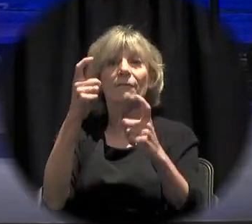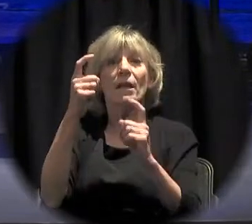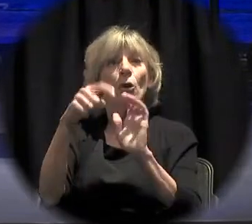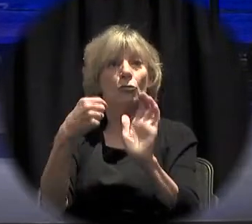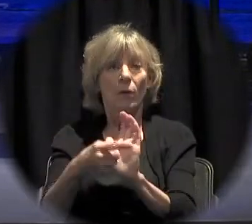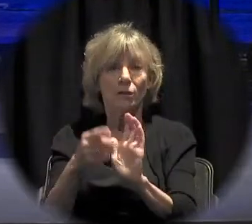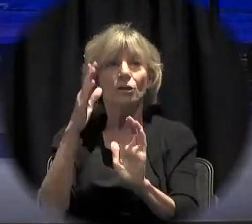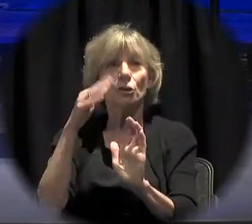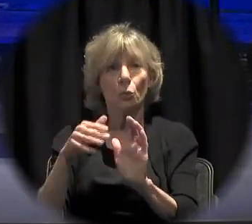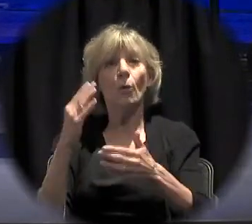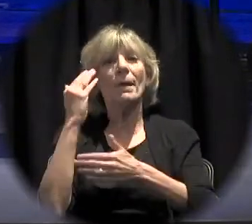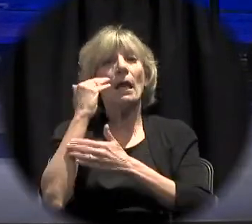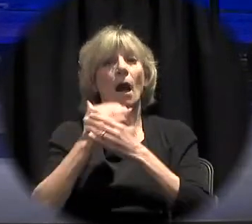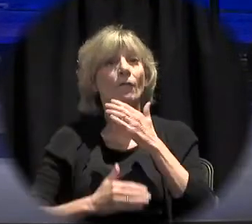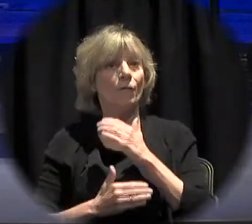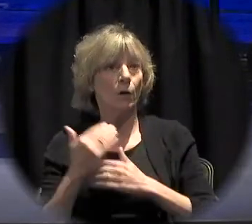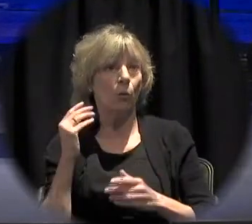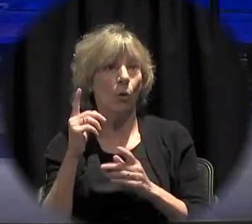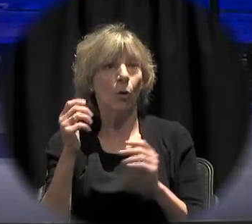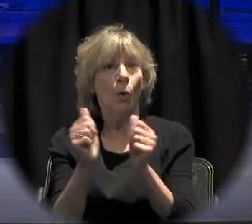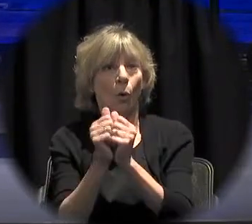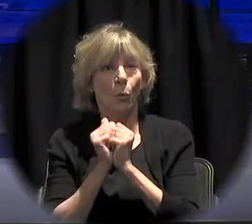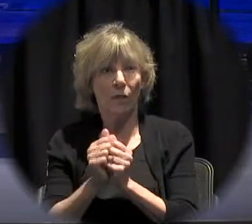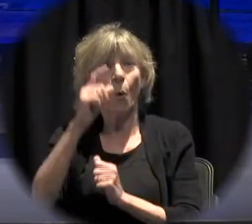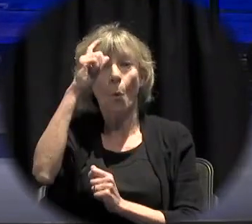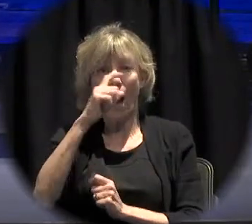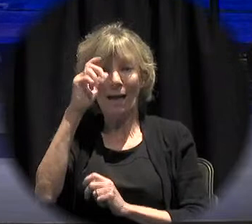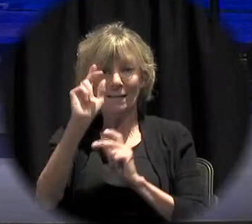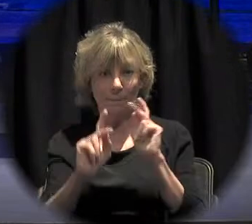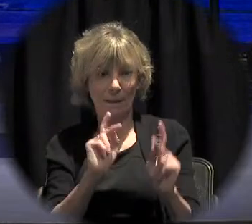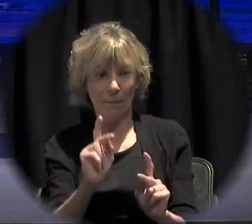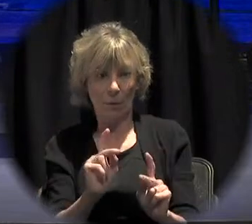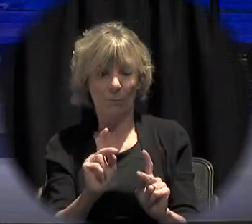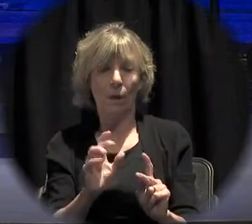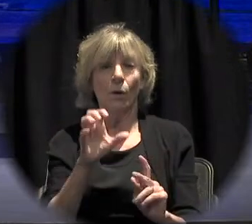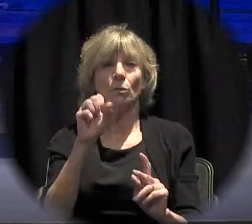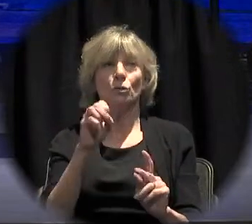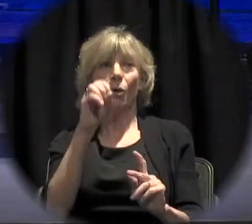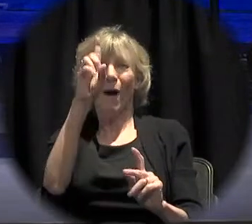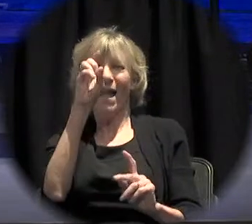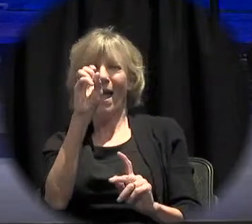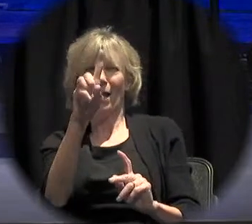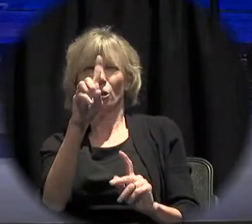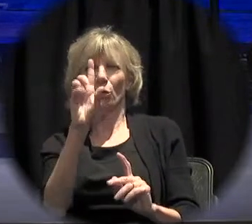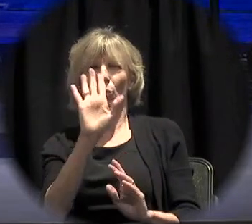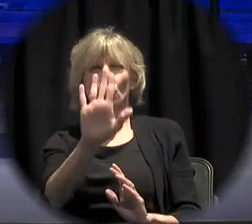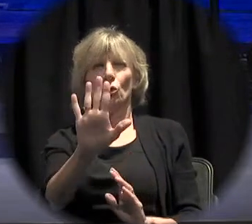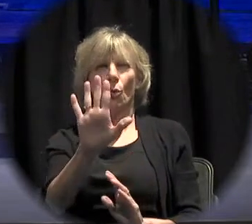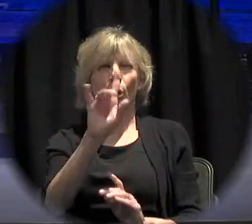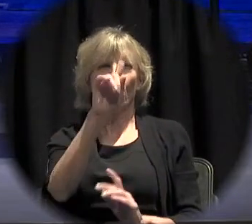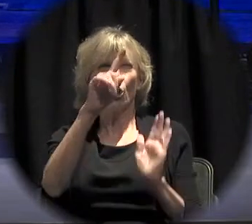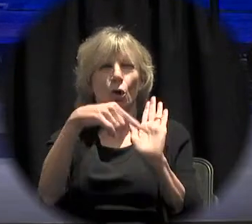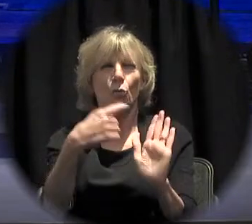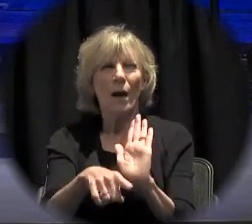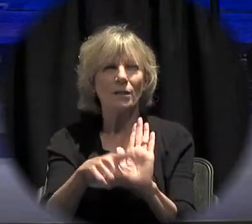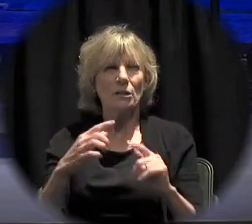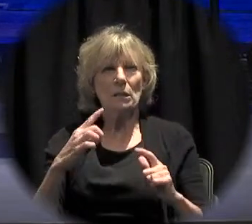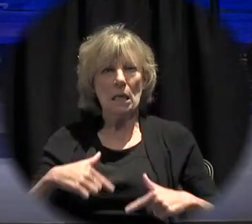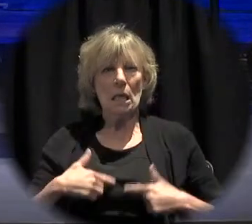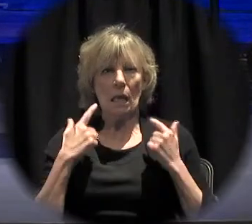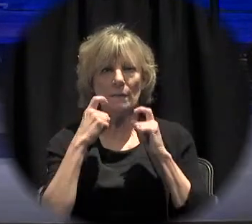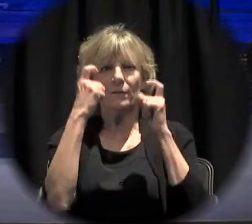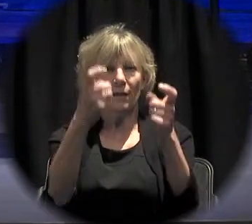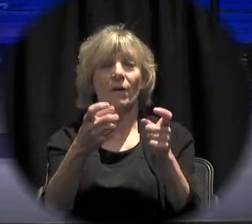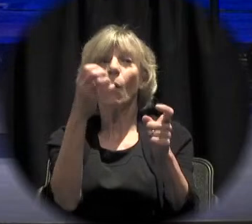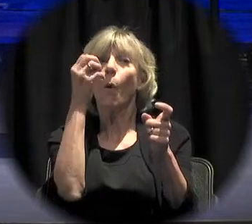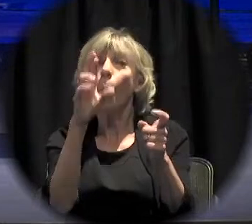so, for parents, I ask you, is your correction life-giving? Or is it potentially reactive and